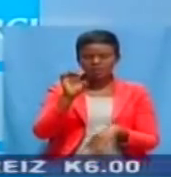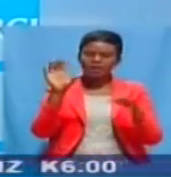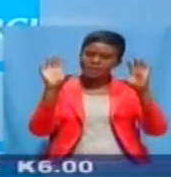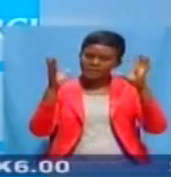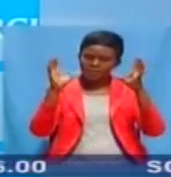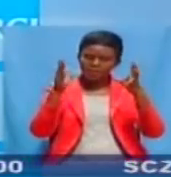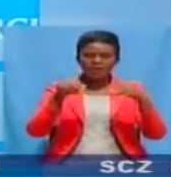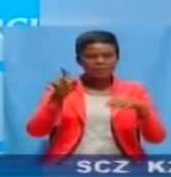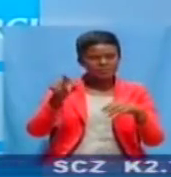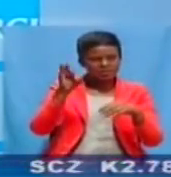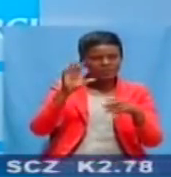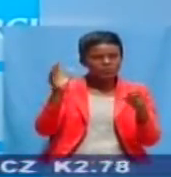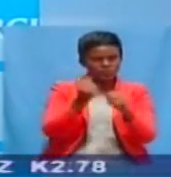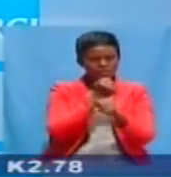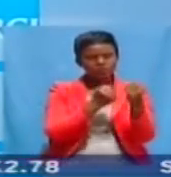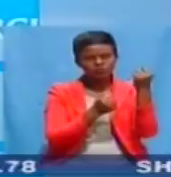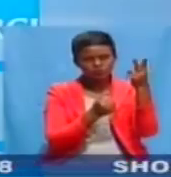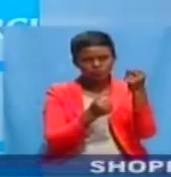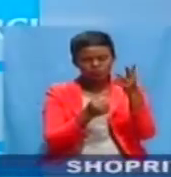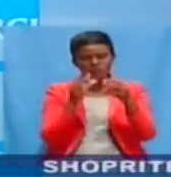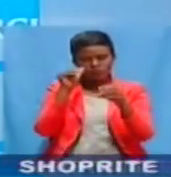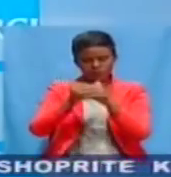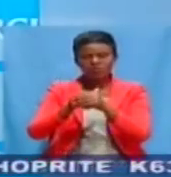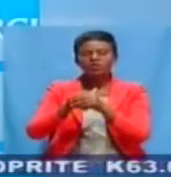for scooping 12 out of 16 seats.